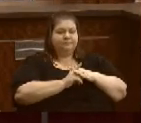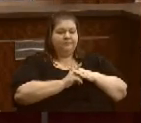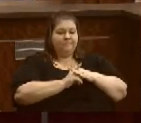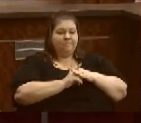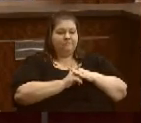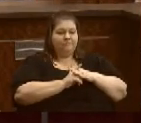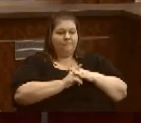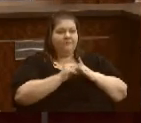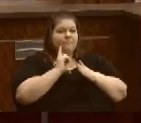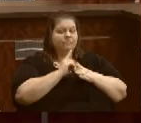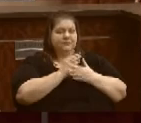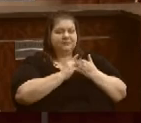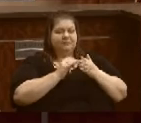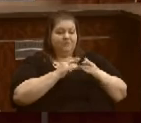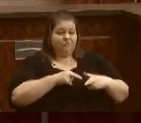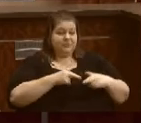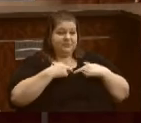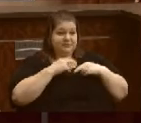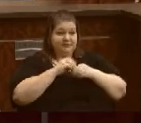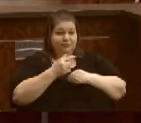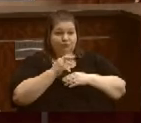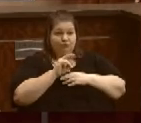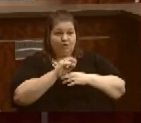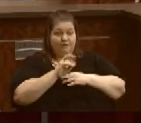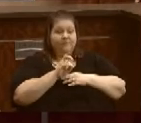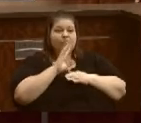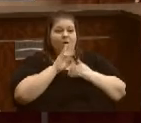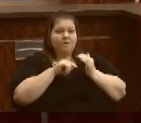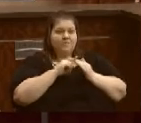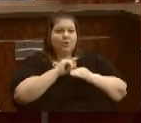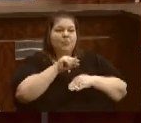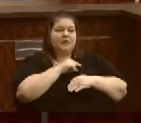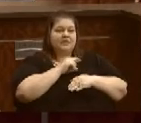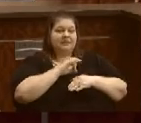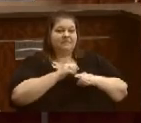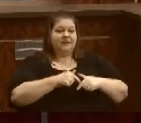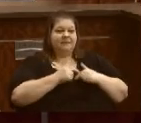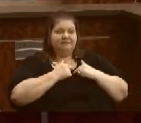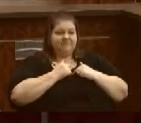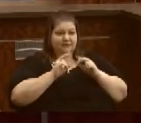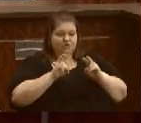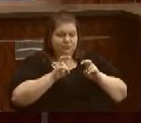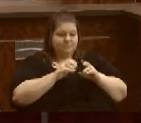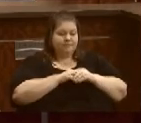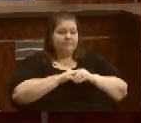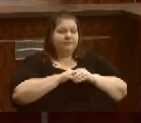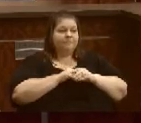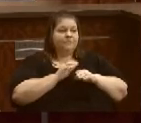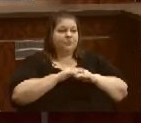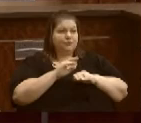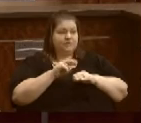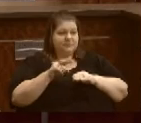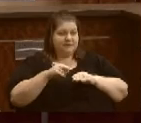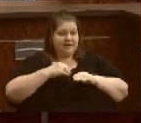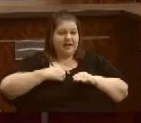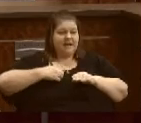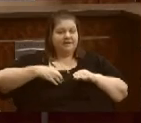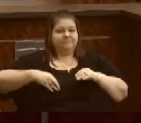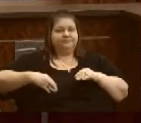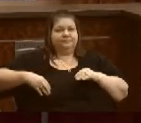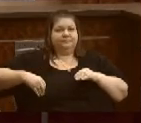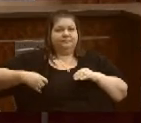from some of our residents in the Grove to talk about quality of life issues. On the 22nd, we had Secretary Van